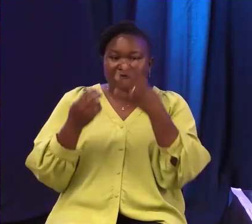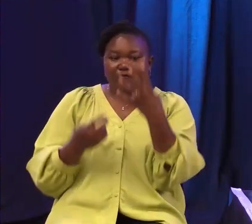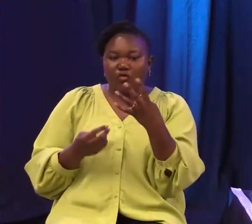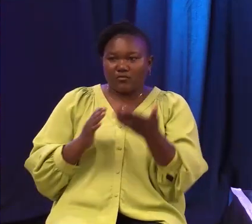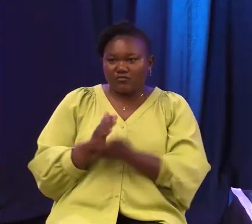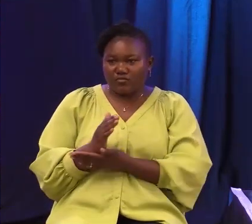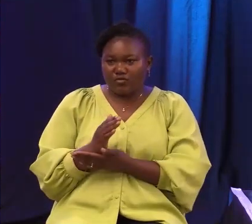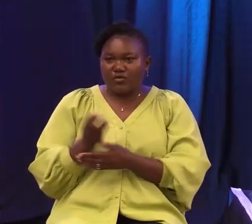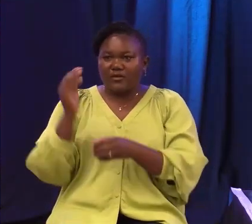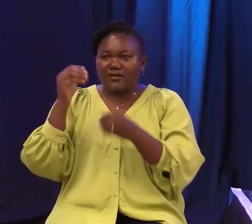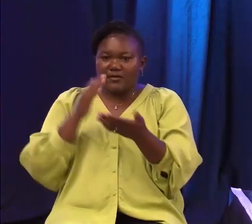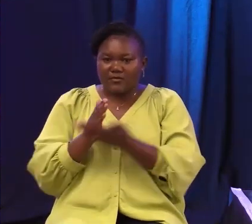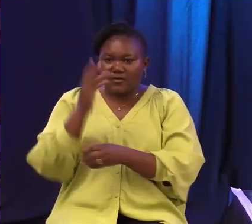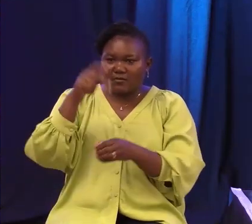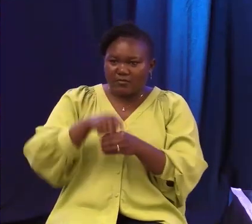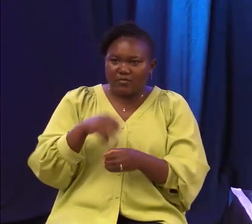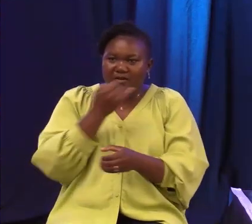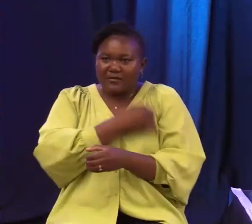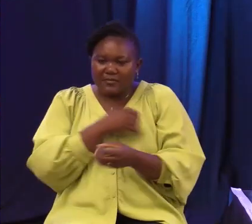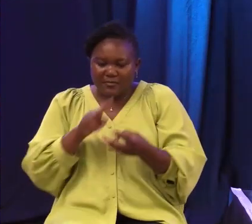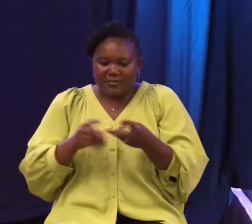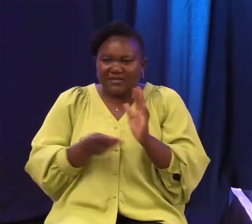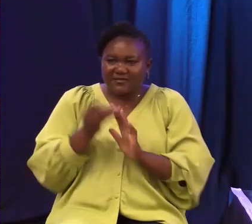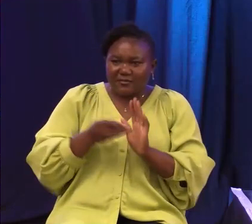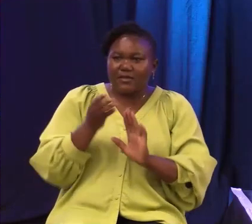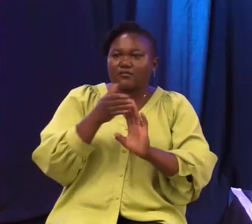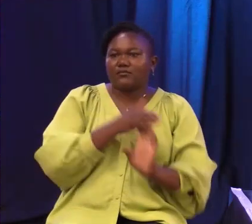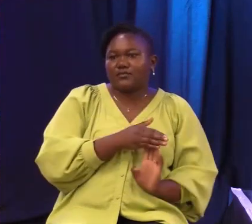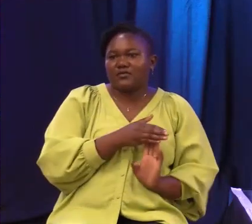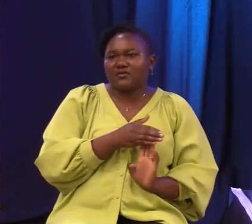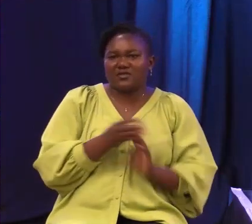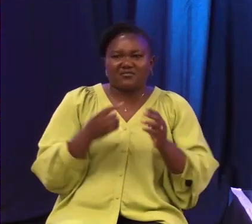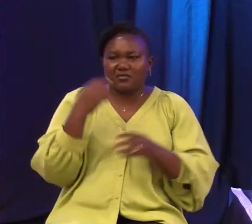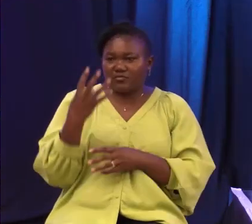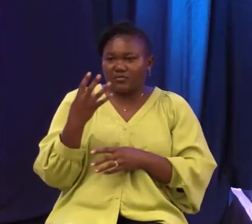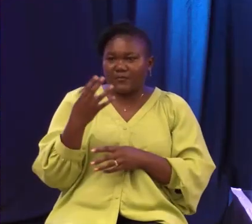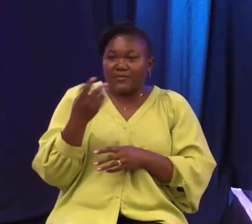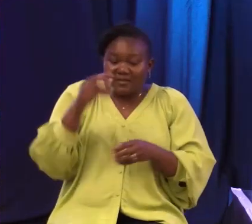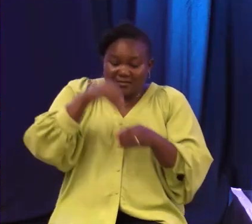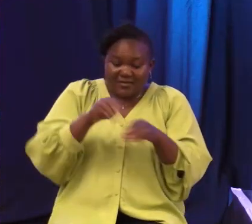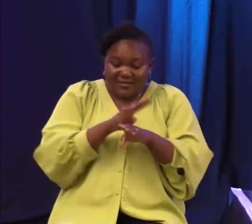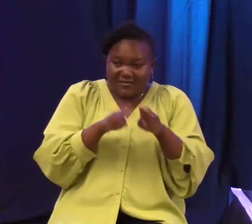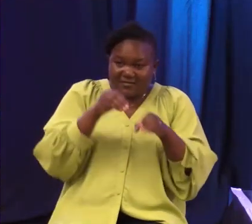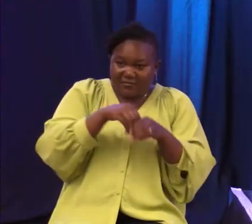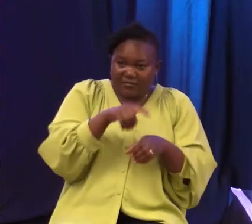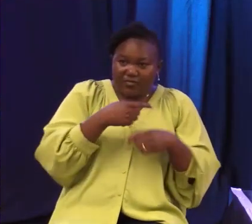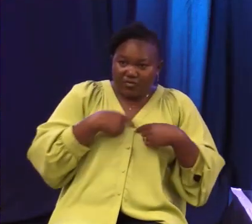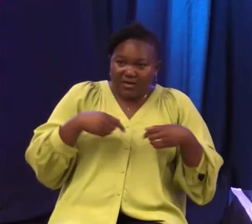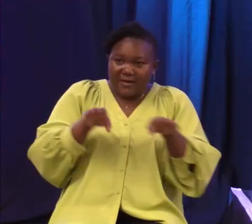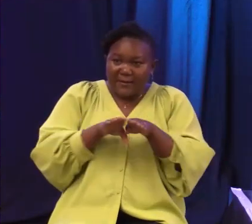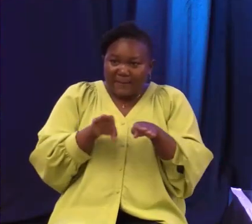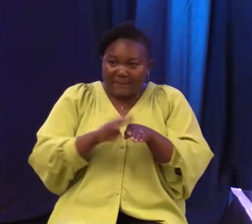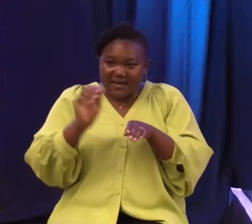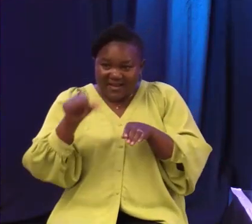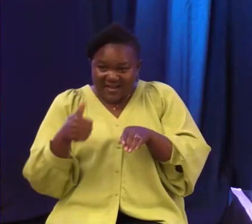the right to participation, survival, development, and protection. So under these cluster rights is where we will then create